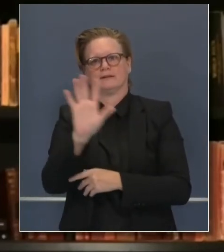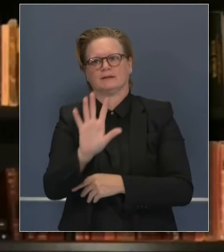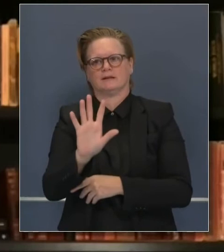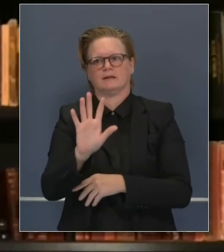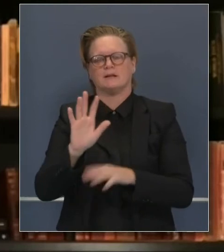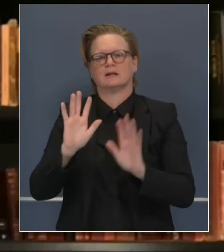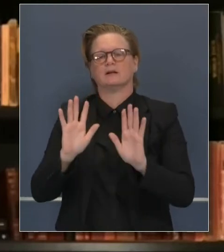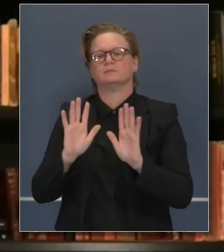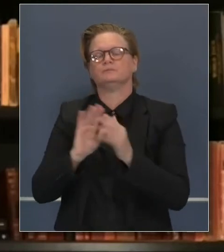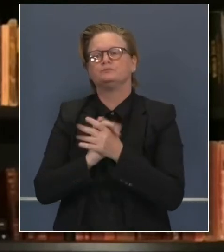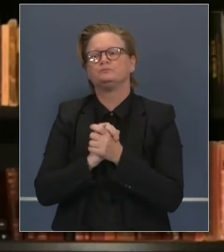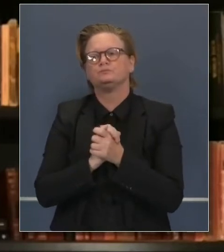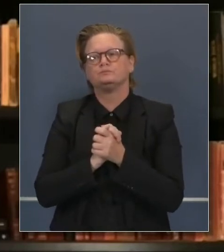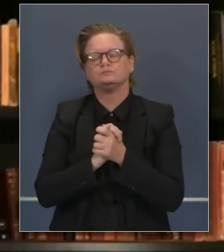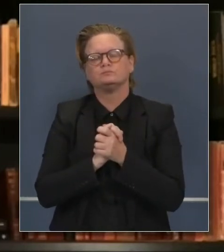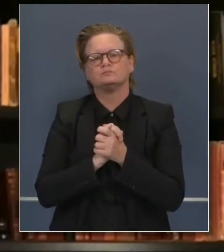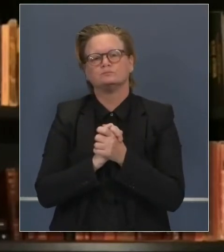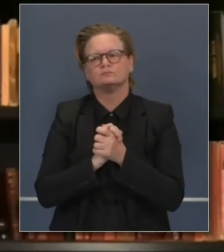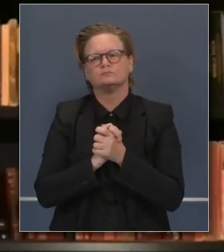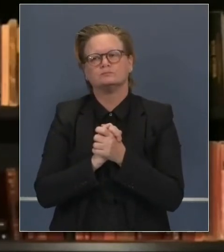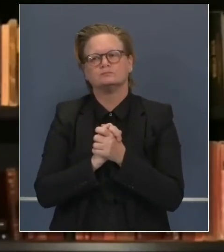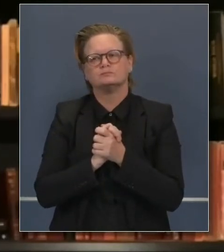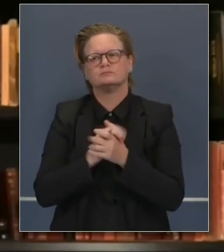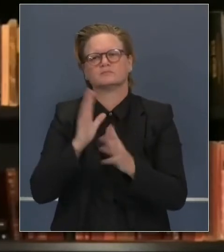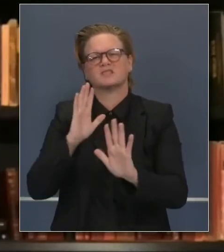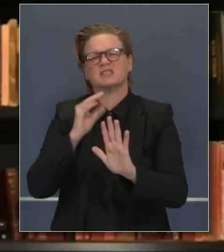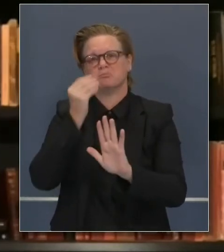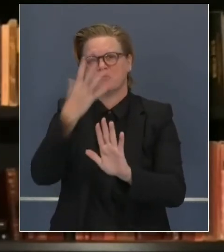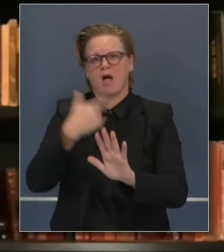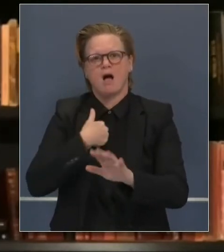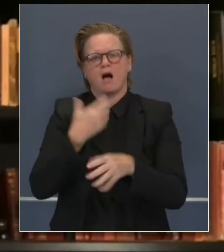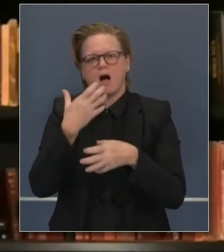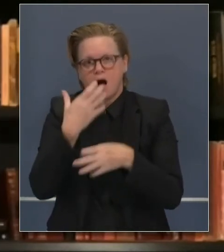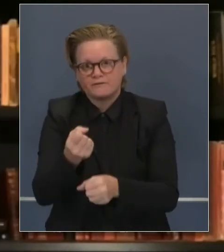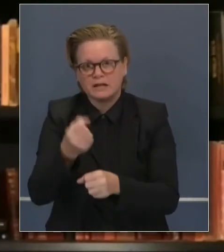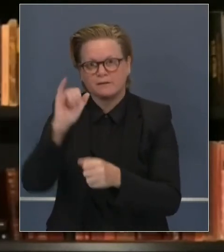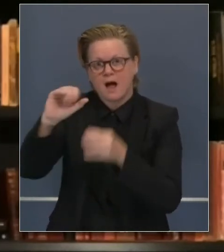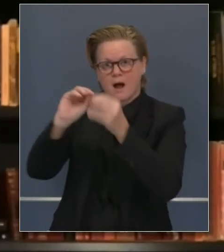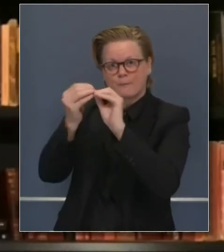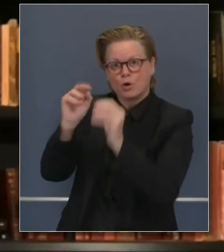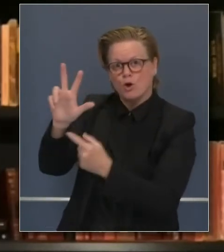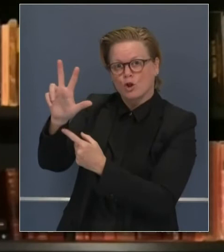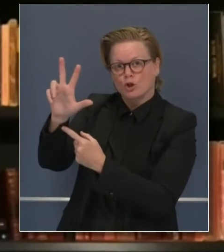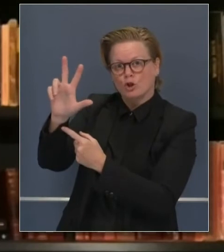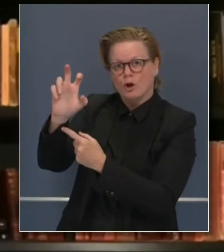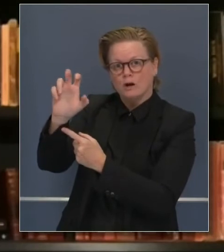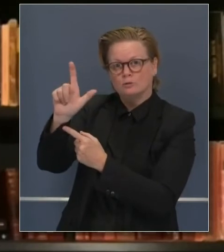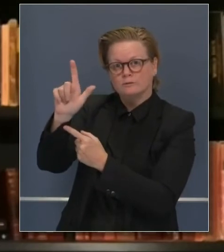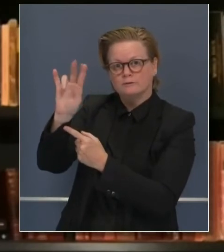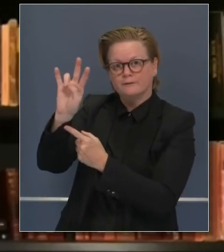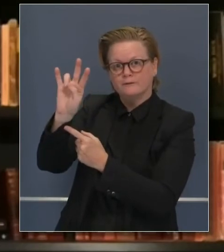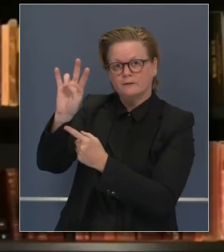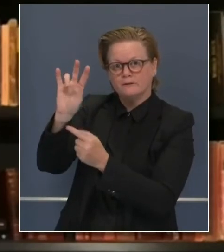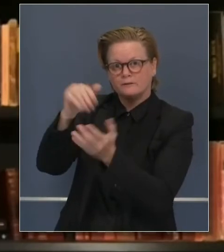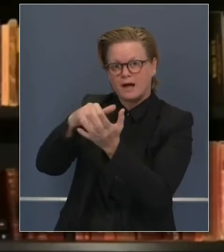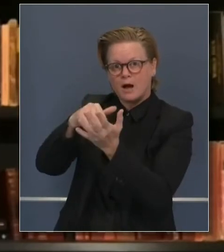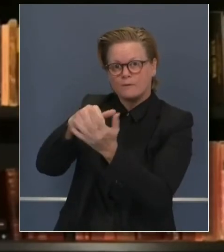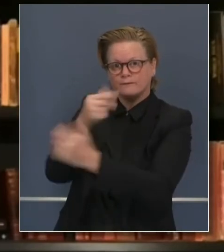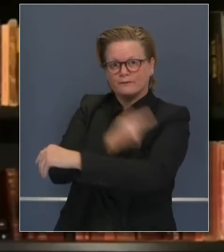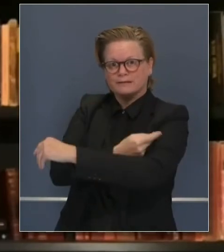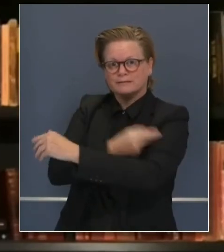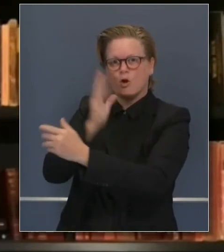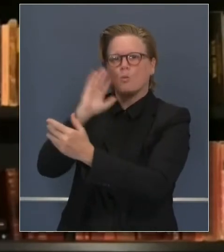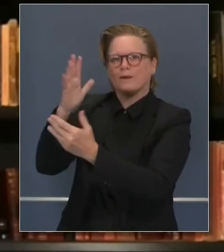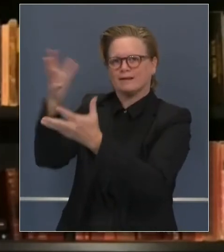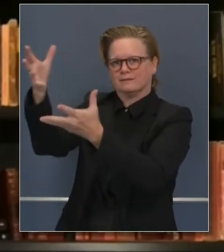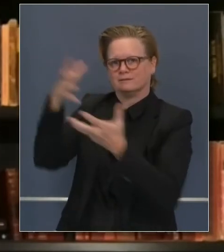confidence in the 327,000 specific doses, and we are working off that number as an actual number,